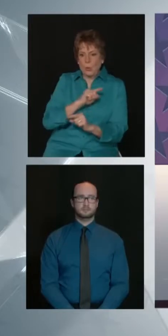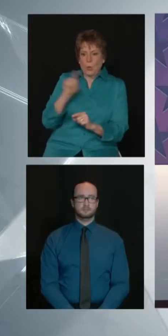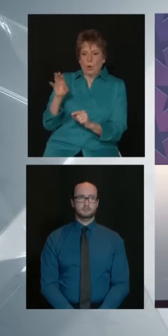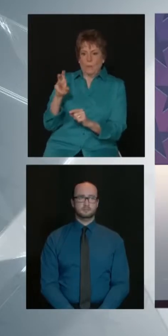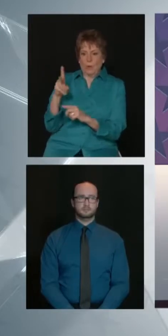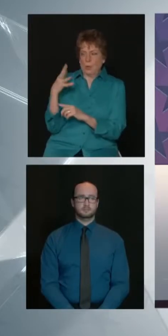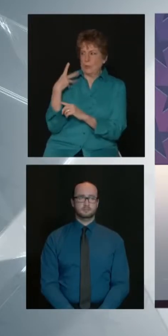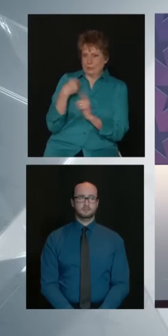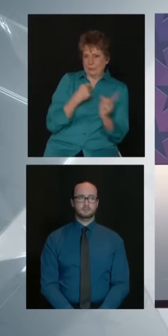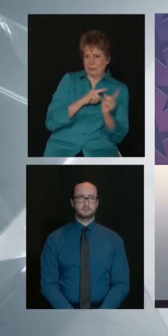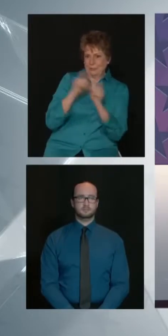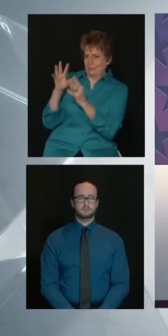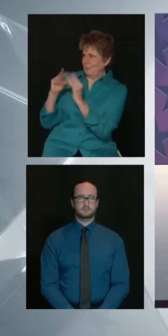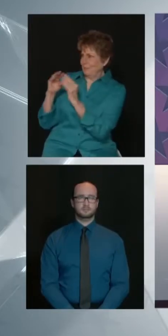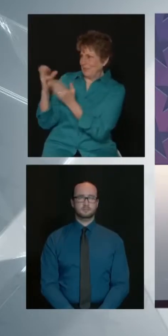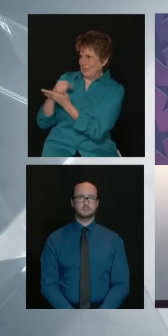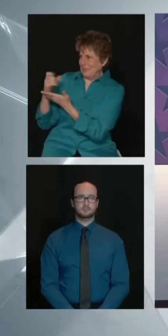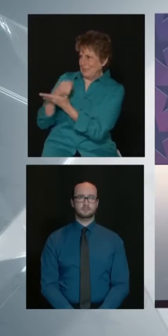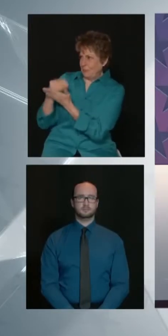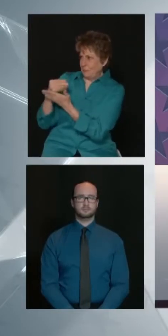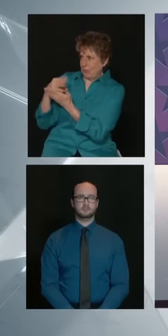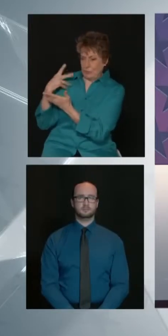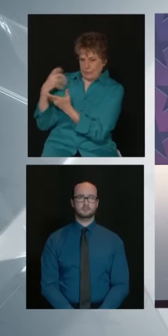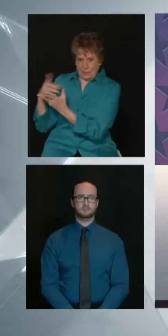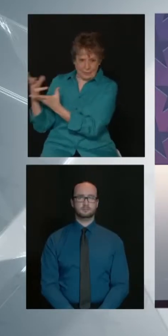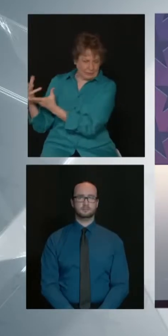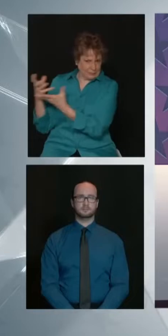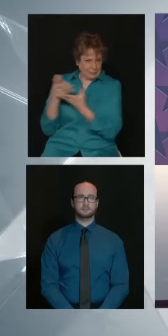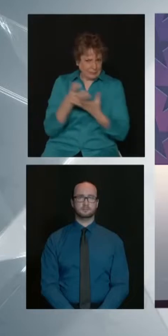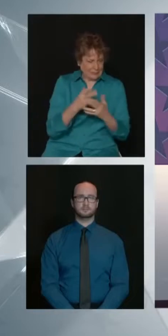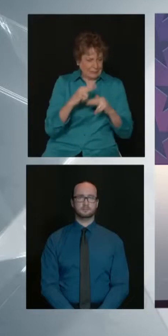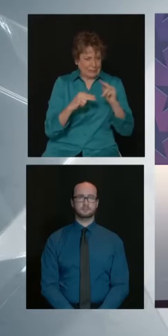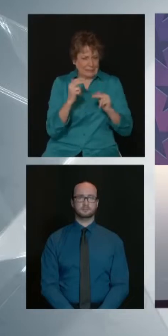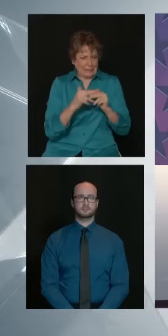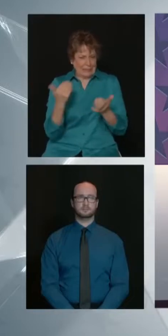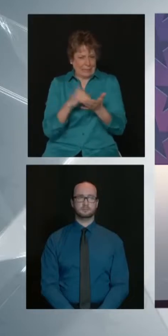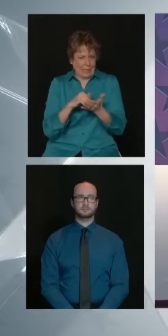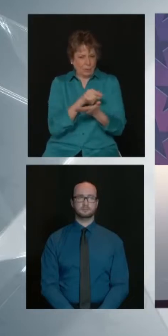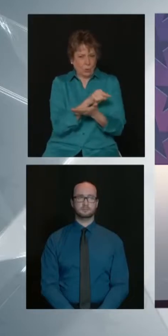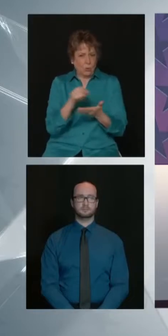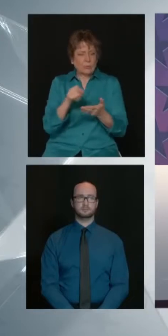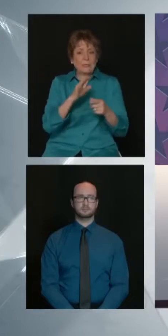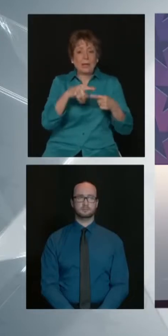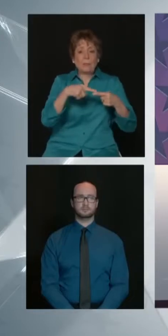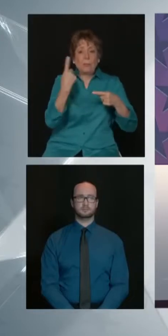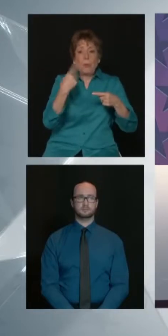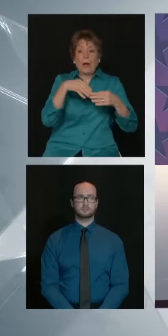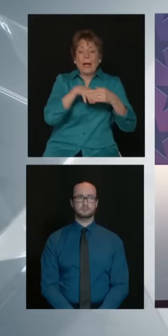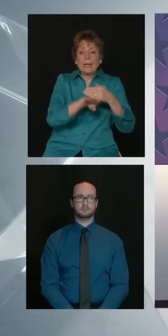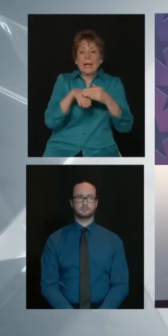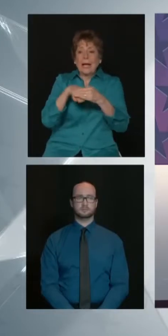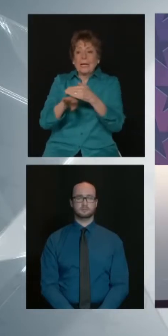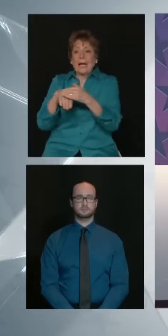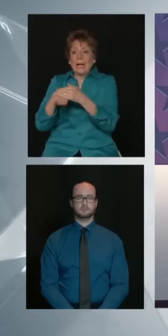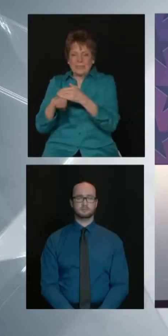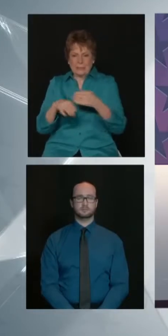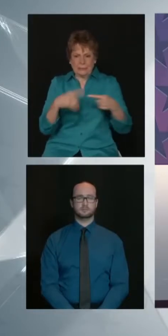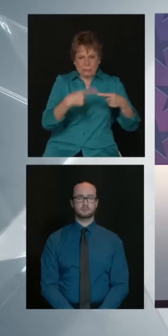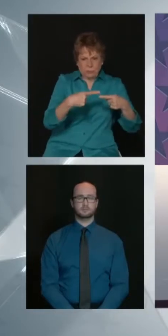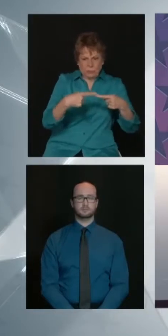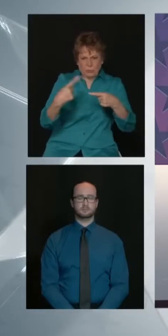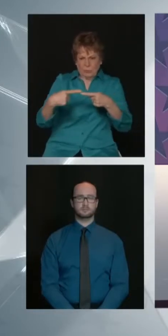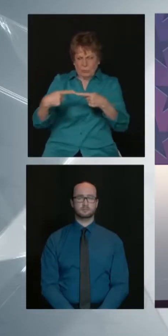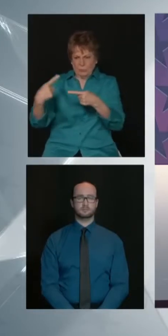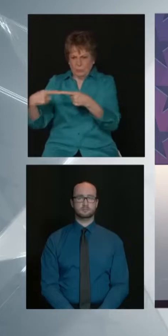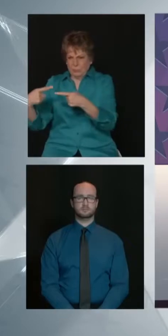Because right now, if you go down there, it's 12 lanes in Nogales as an example. Only one of those lanes has the technology, the X-ray machine, that